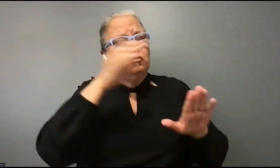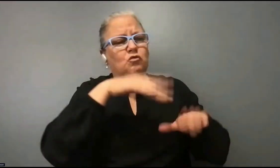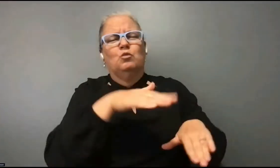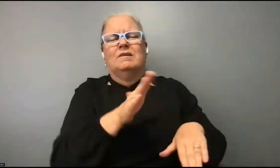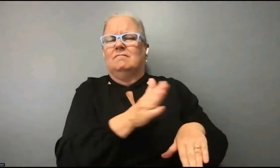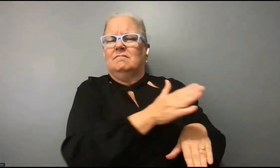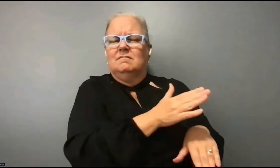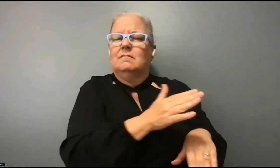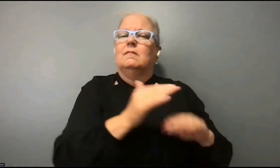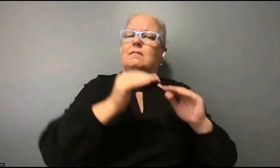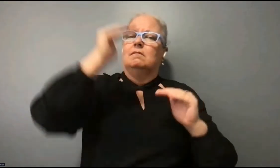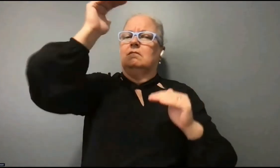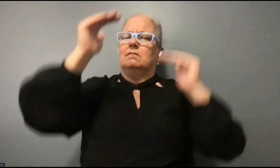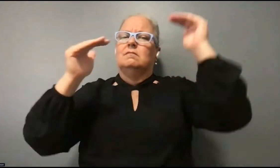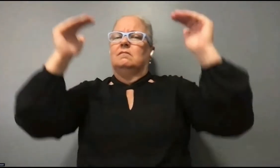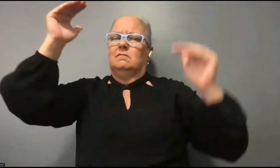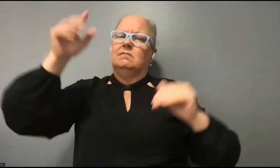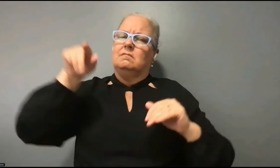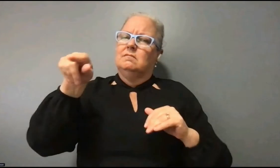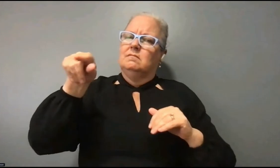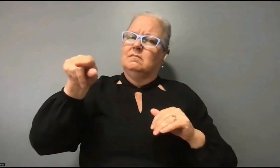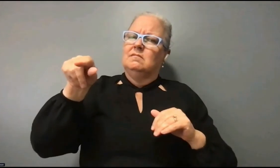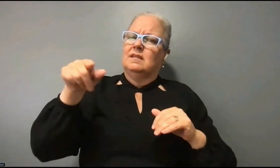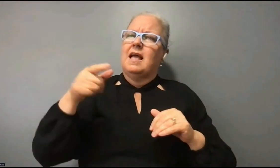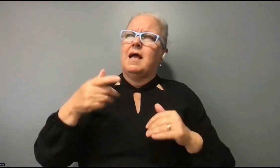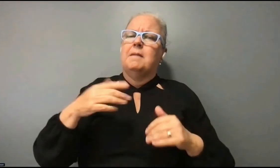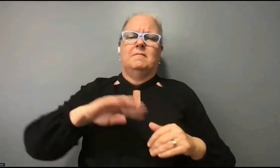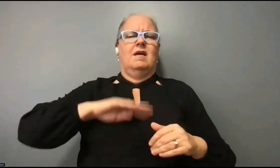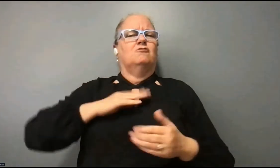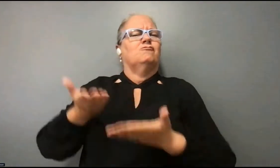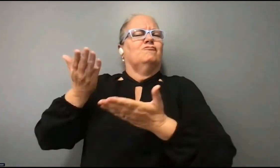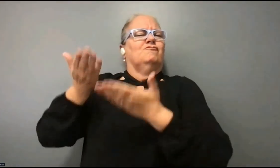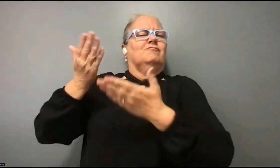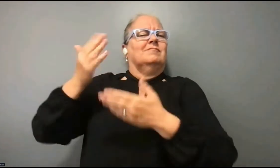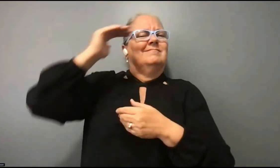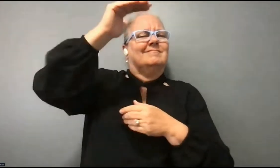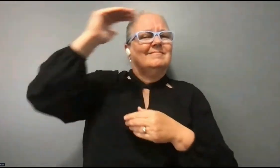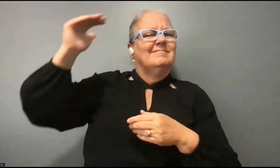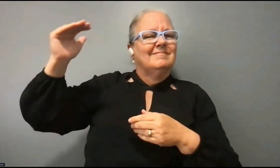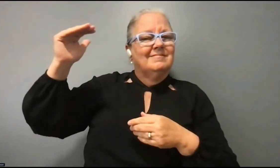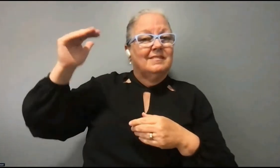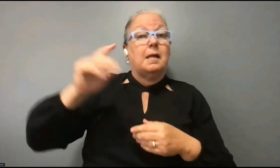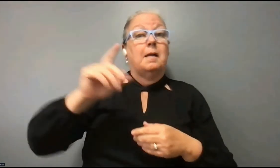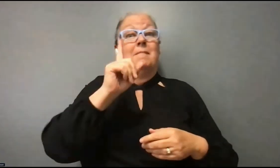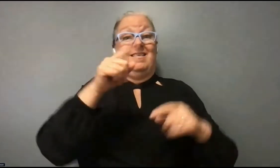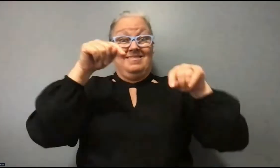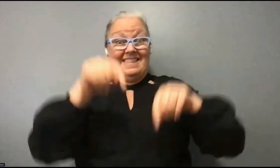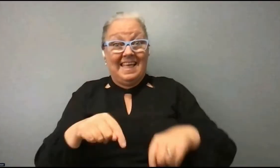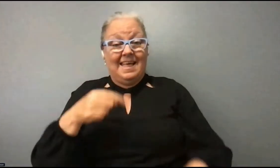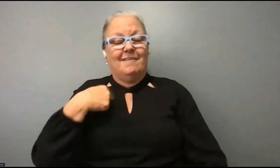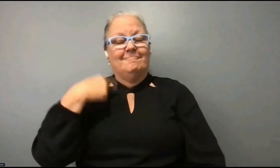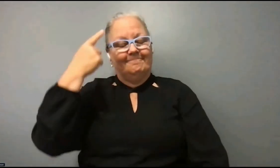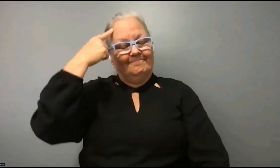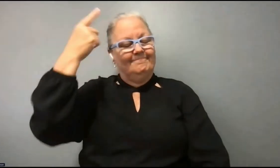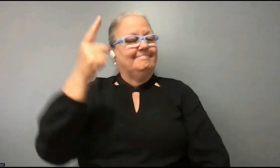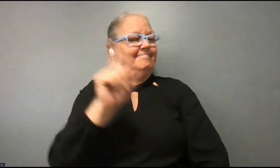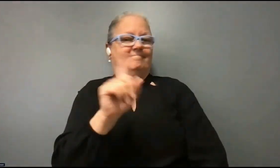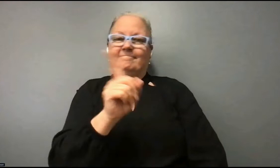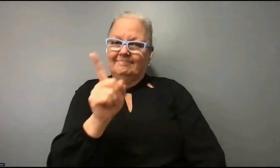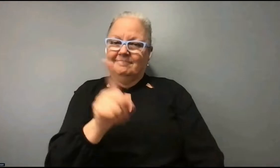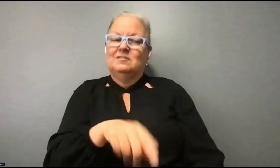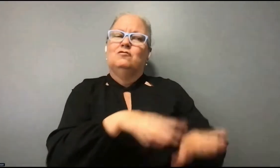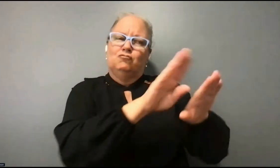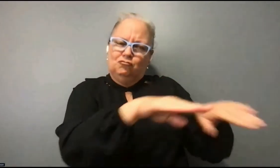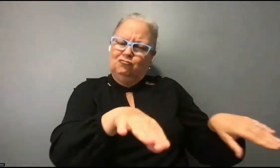feedbacks, which as I said, it's completely the opposite. Okay, let me look at the